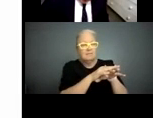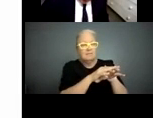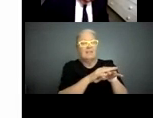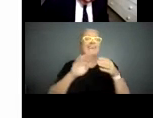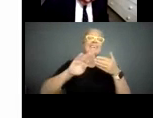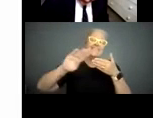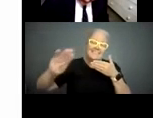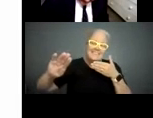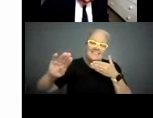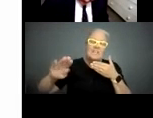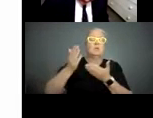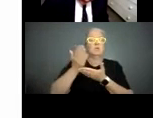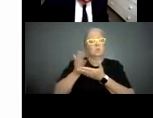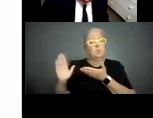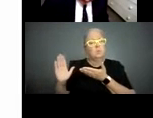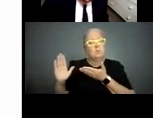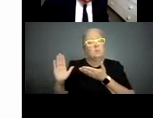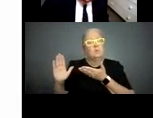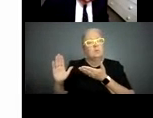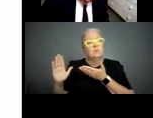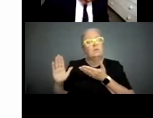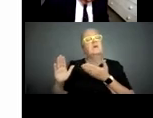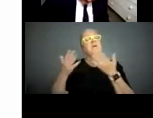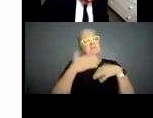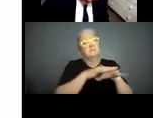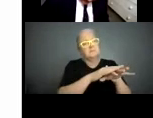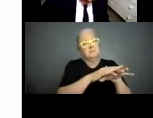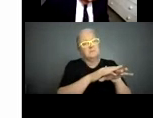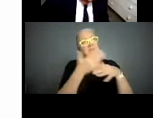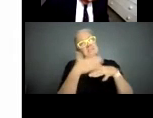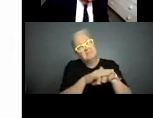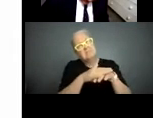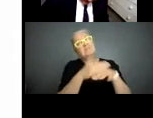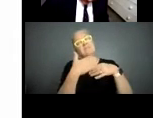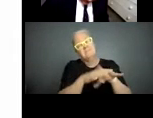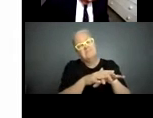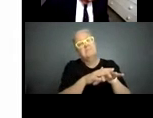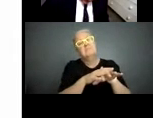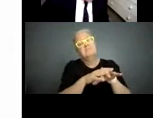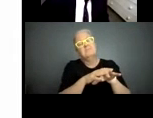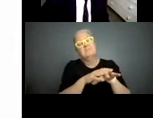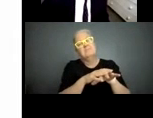segregation, exclusion, integration, exclusion,